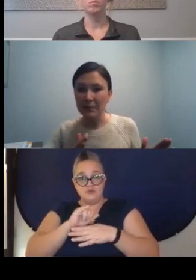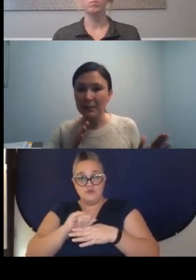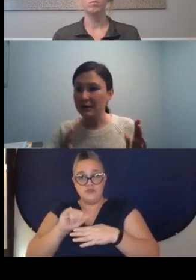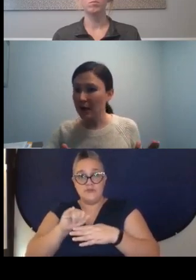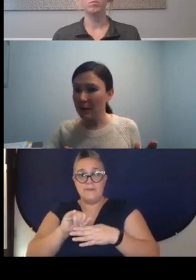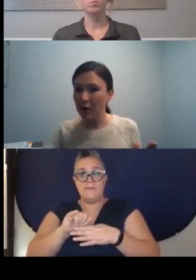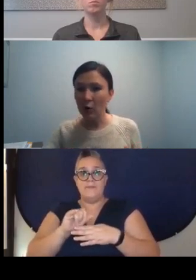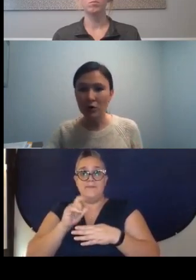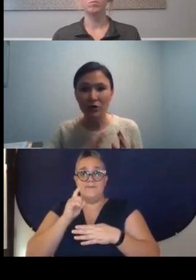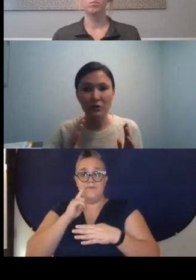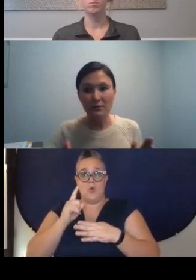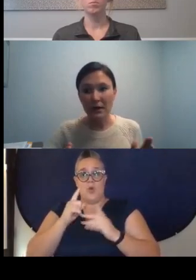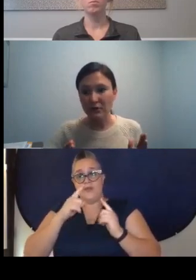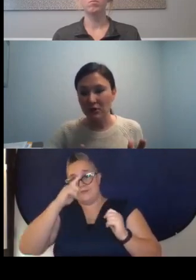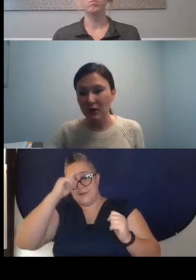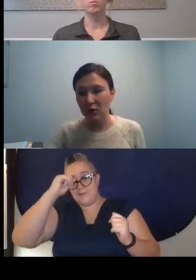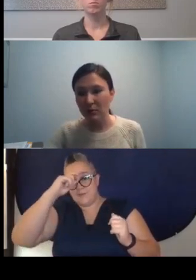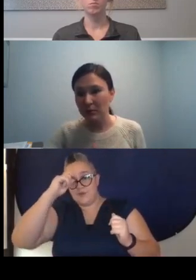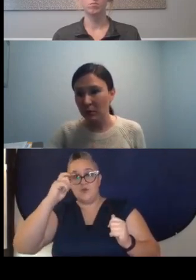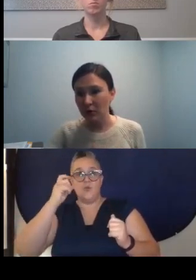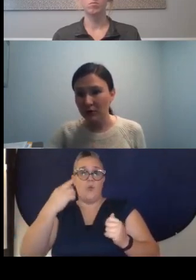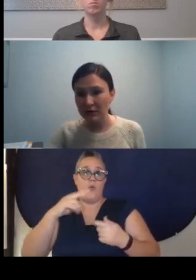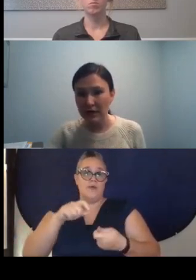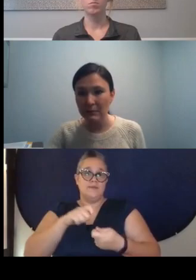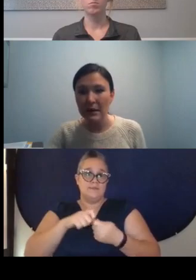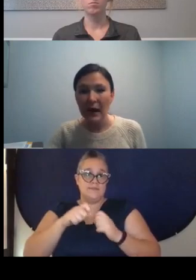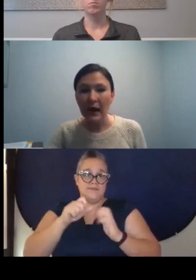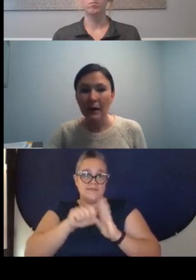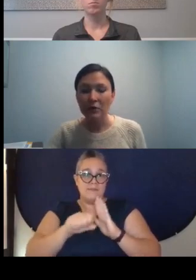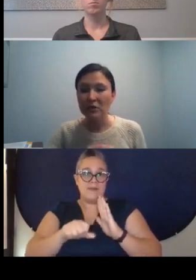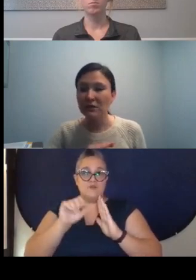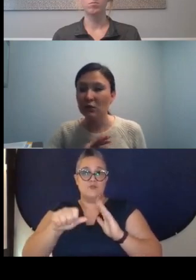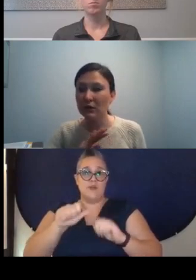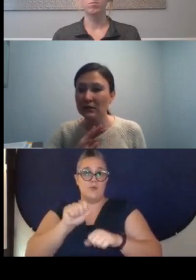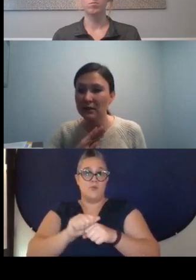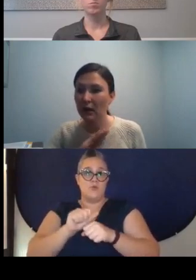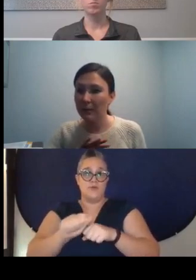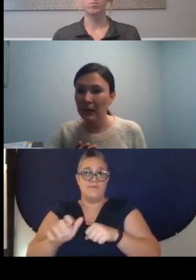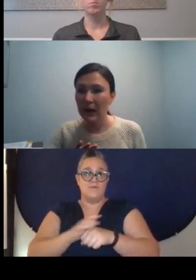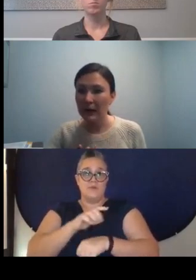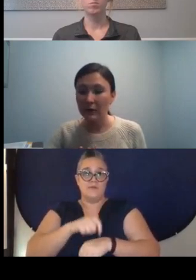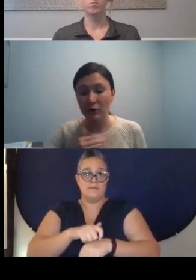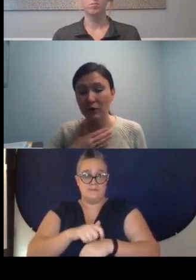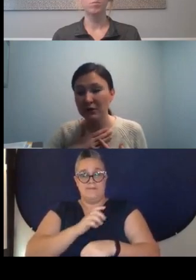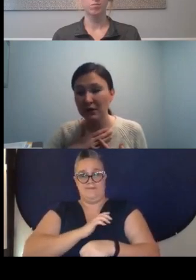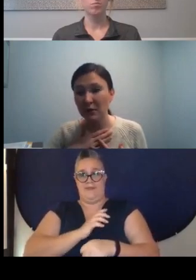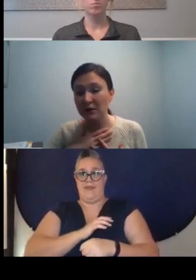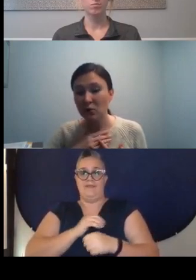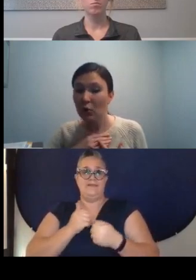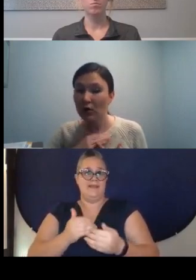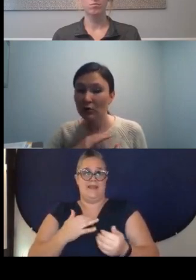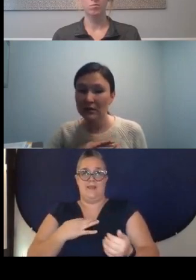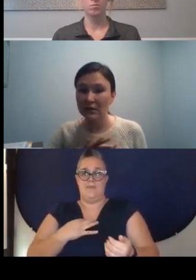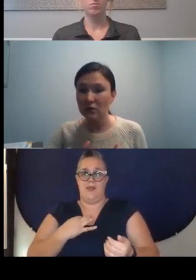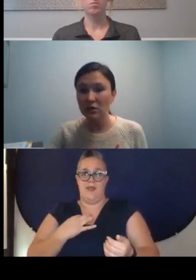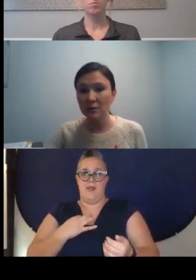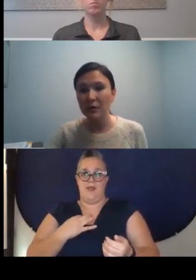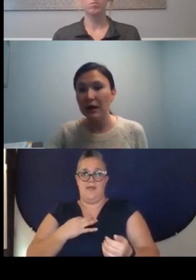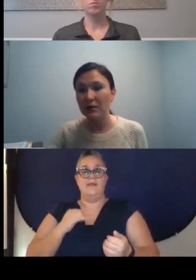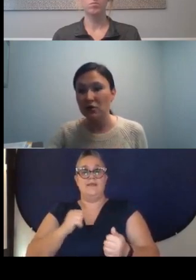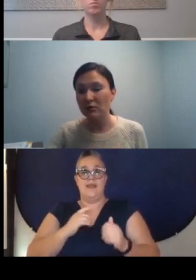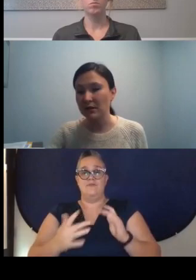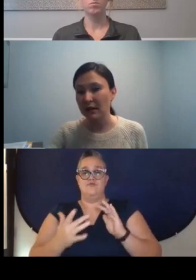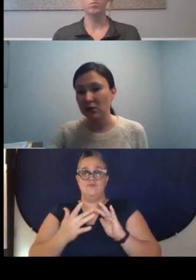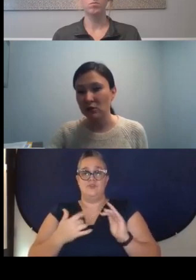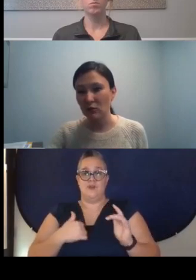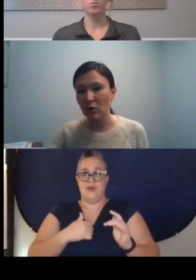period of time, maybe a summer or a certain semester that you would be able to work full-time. Just if you can still apply, you can reach out to us, or you can still just